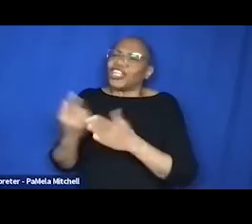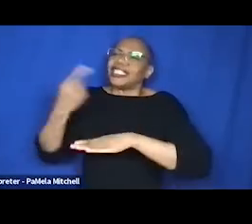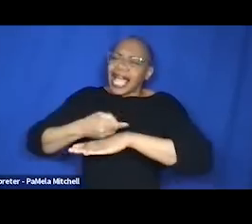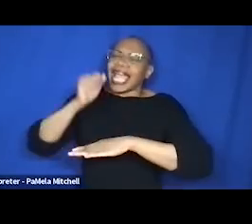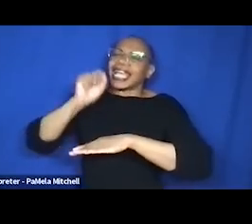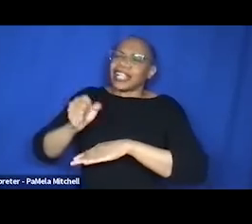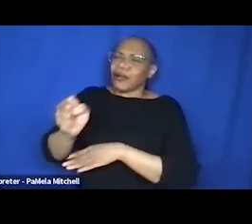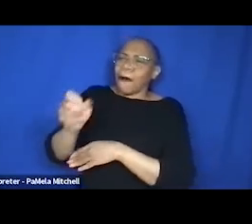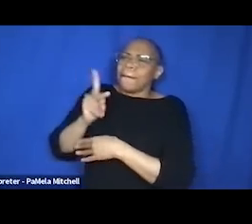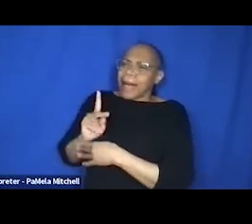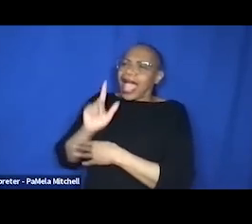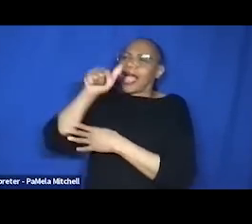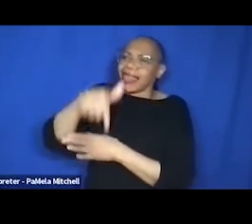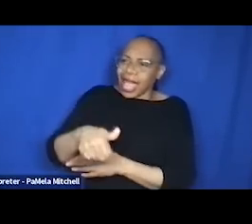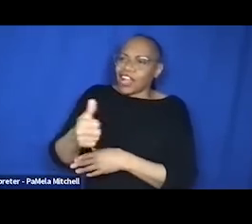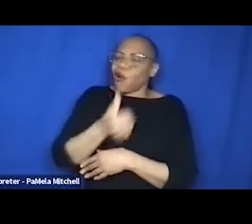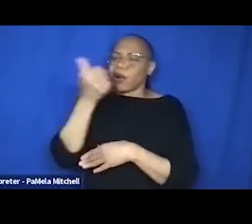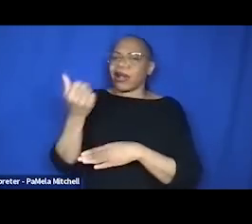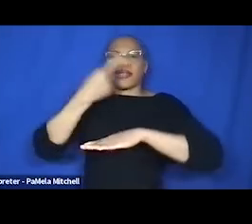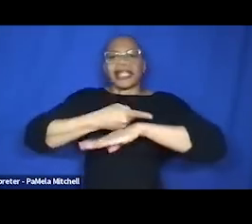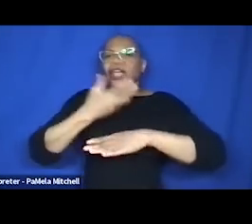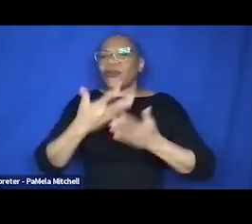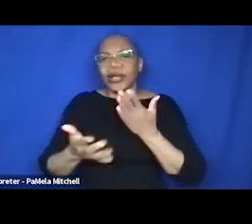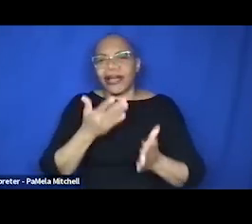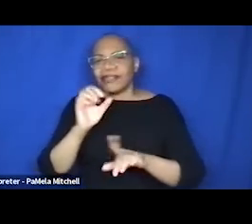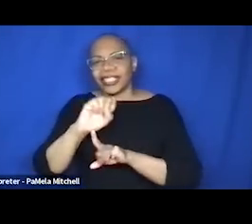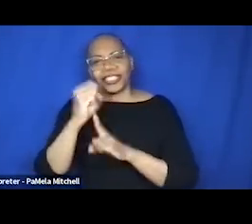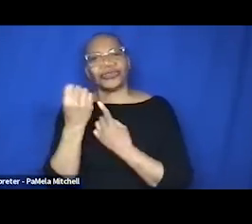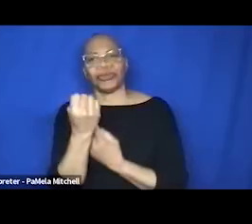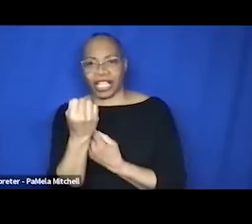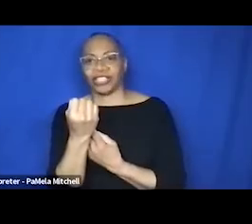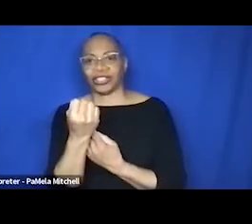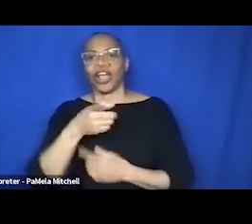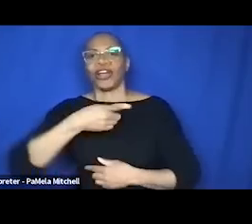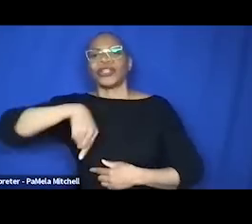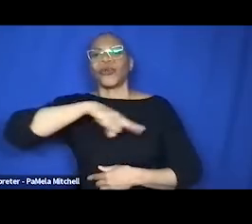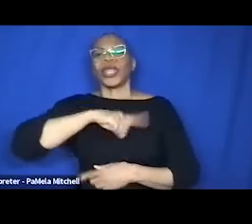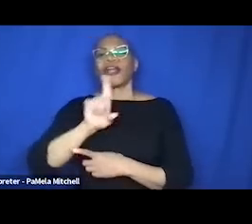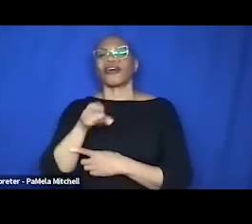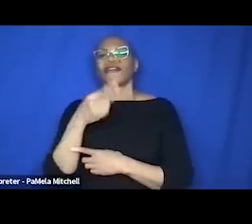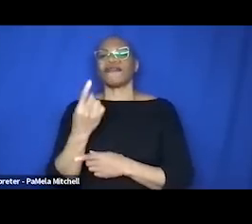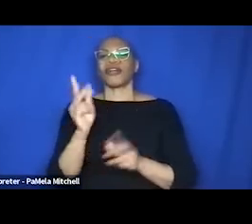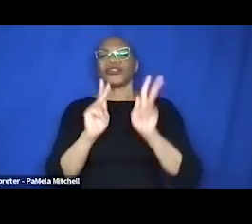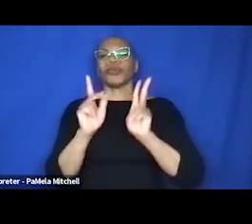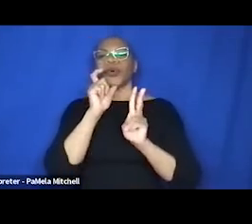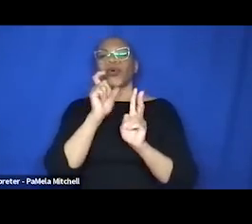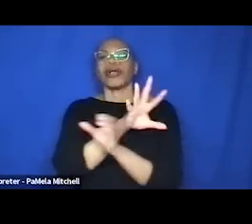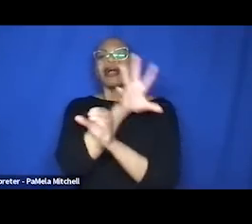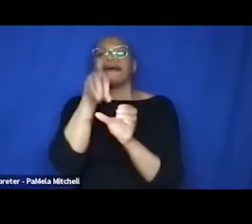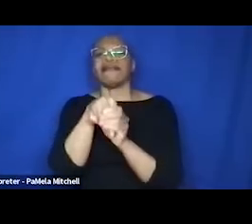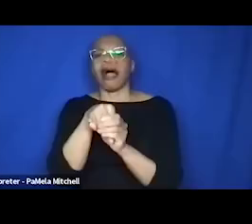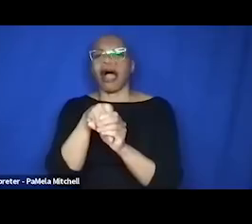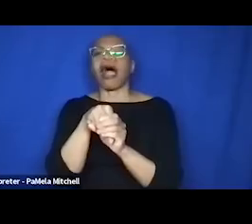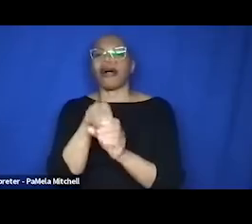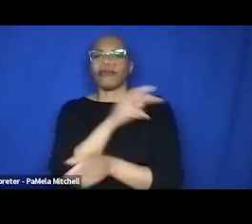or whatever it may be. But so we're the first people that engage with the patients, first people who